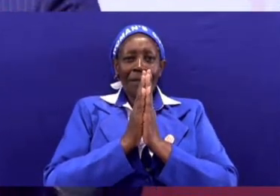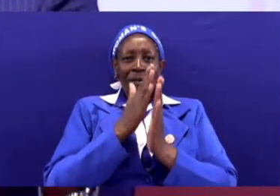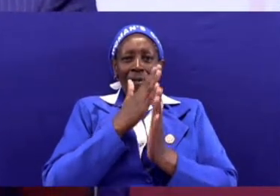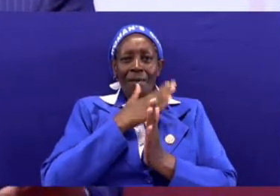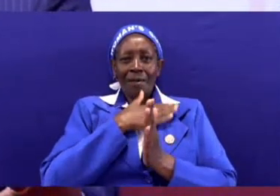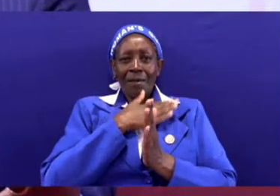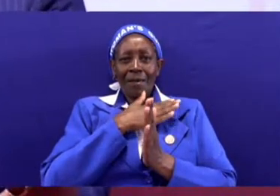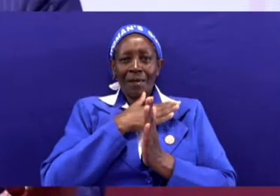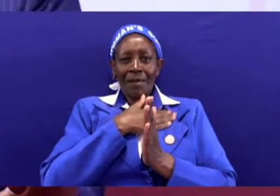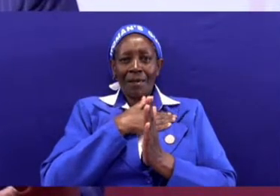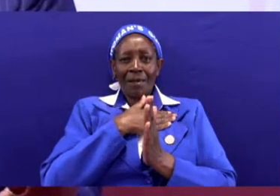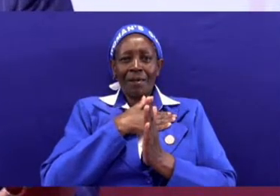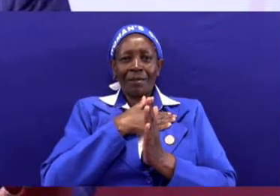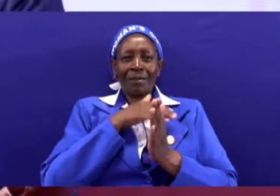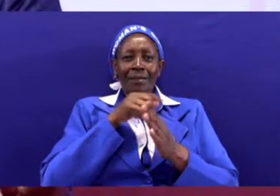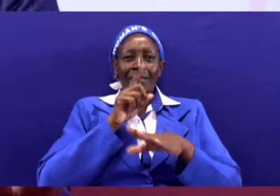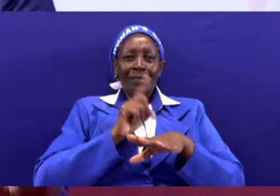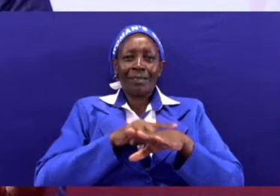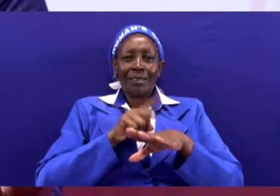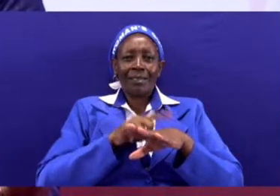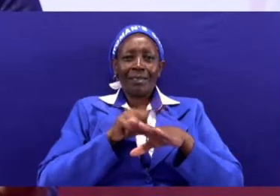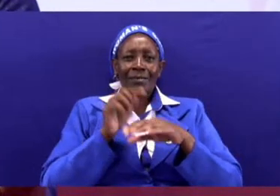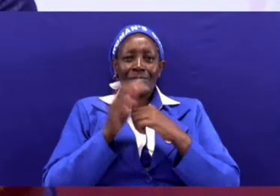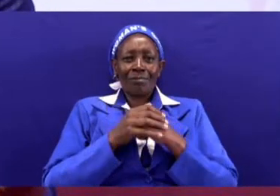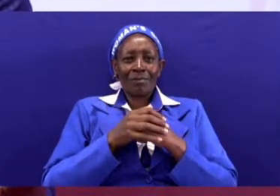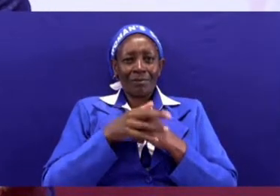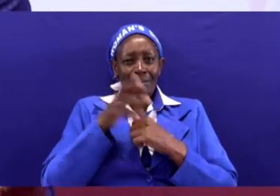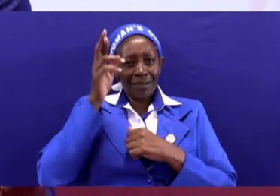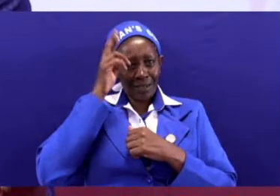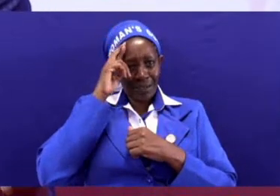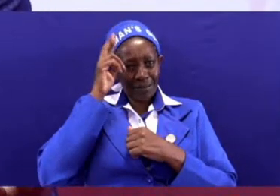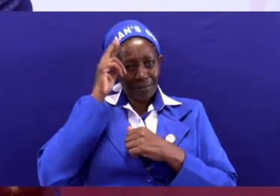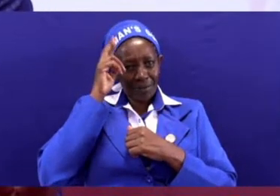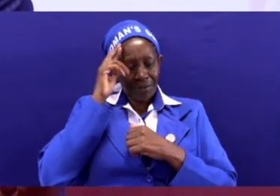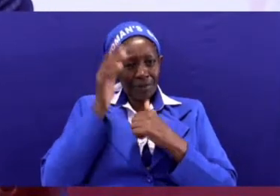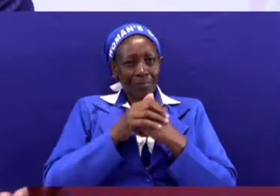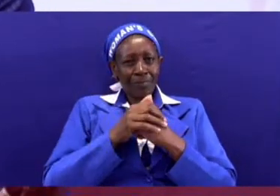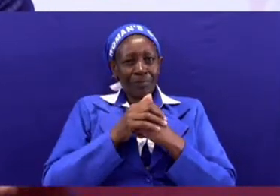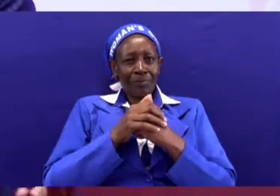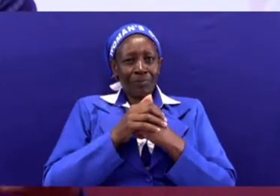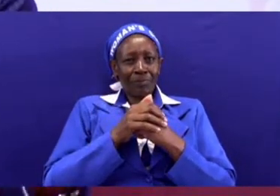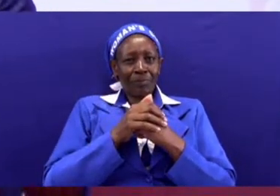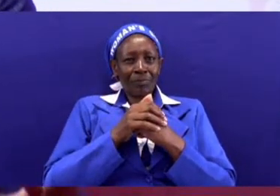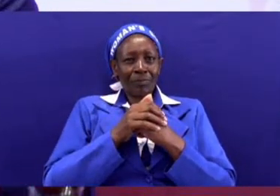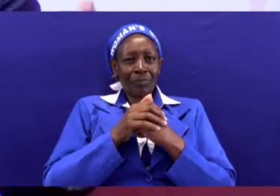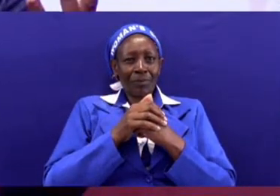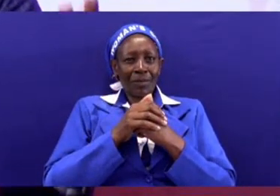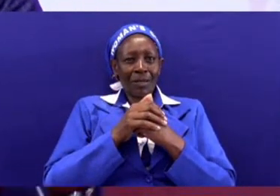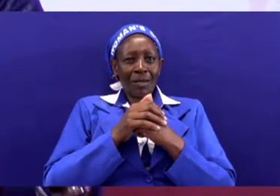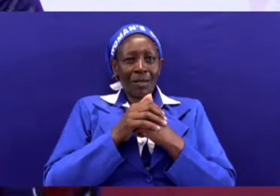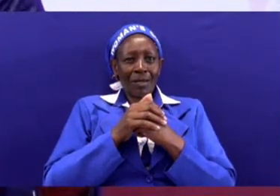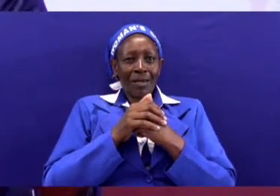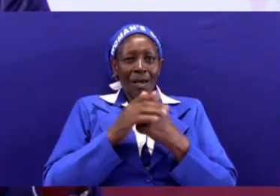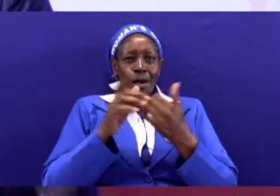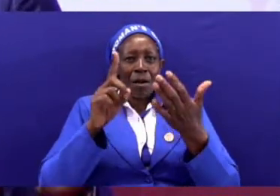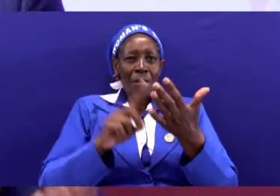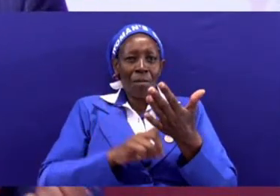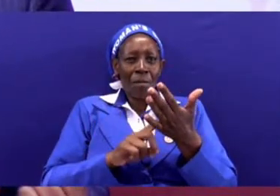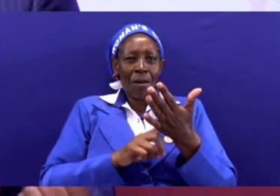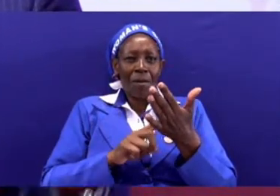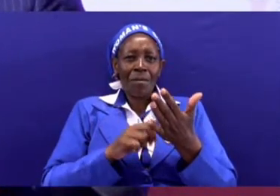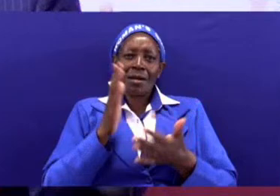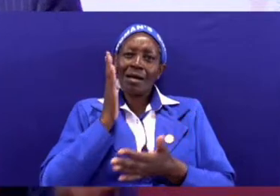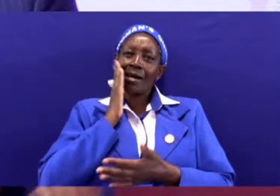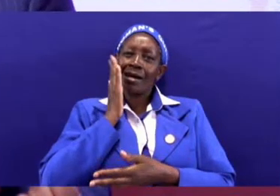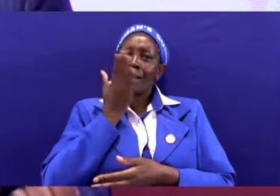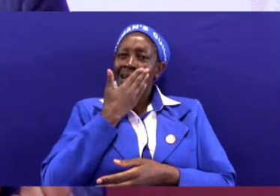and taking these dirty feet of the disciples. Remember that context? They're likely not walking with our nice black, brown, and colorful shoes,